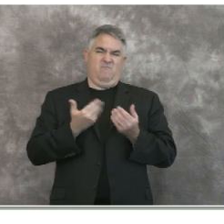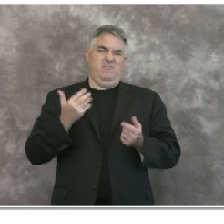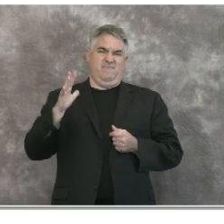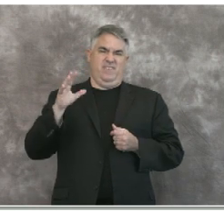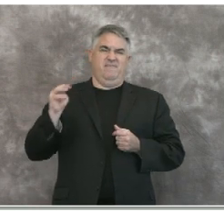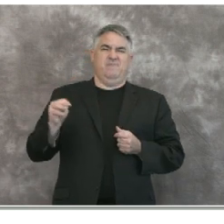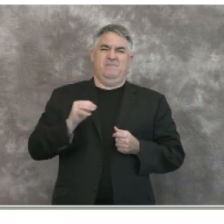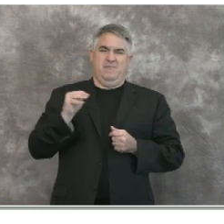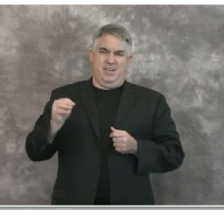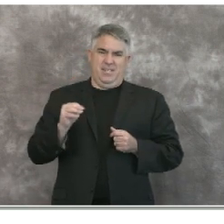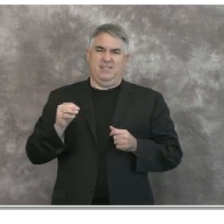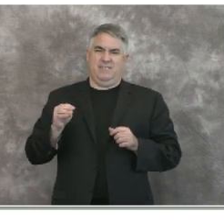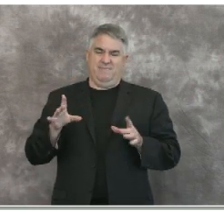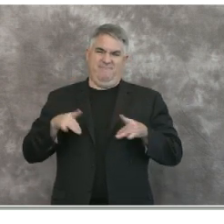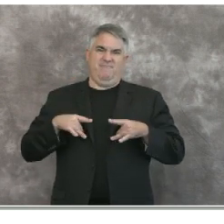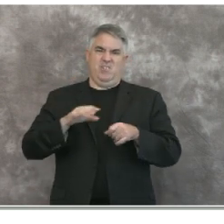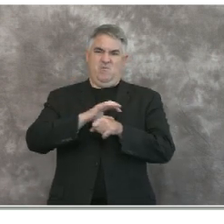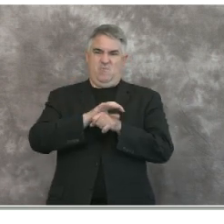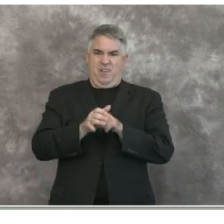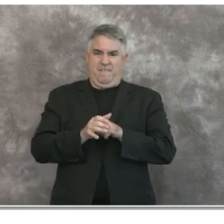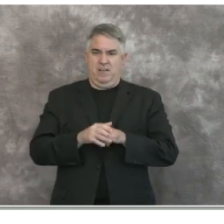positive cases, including almost